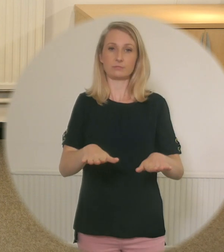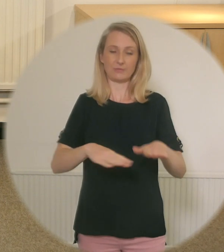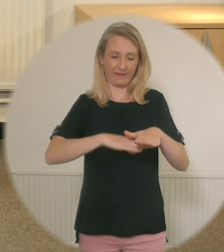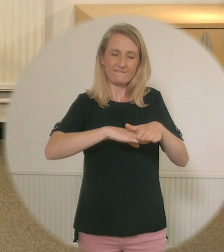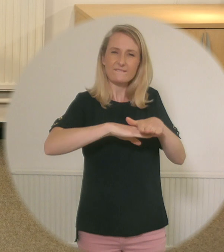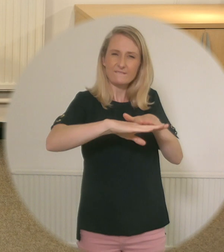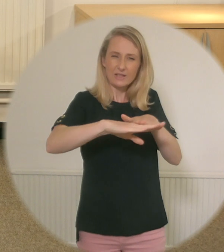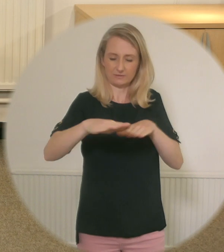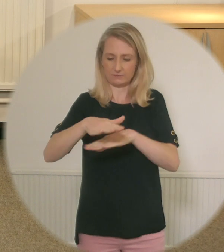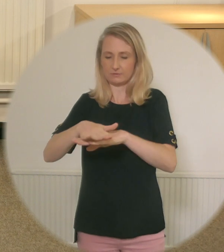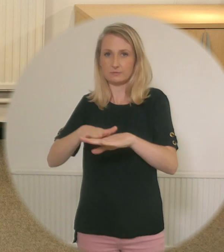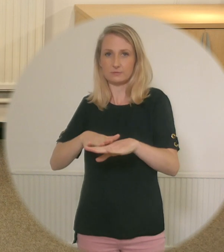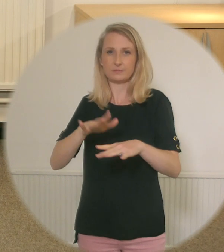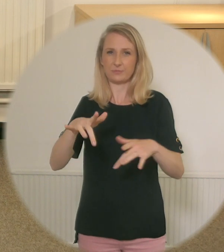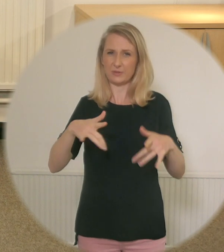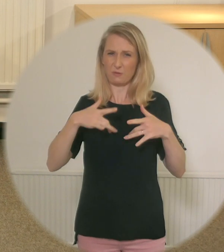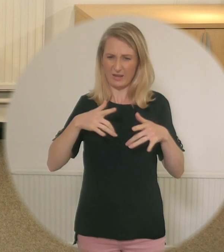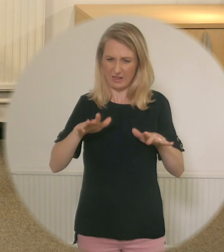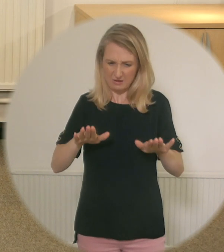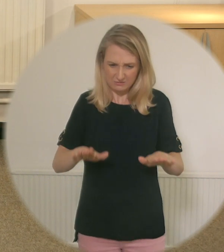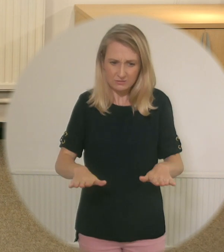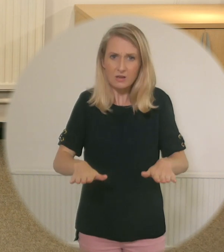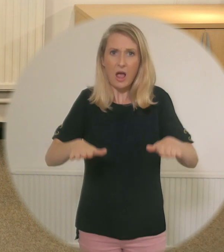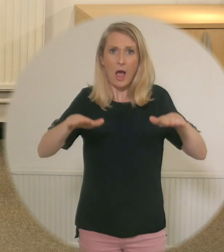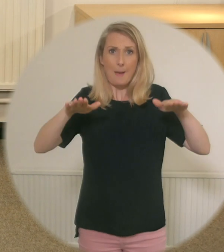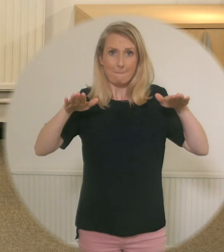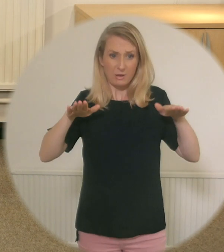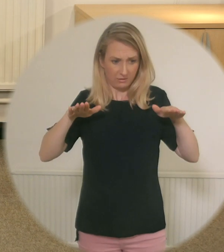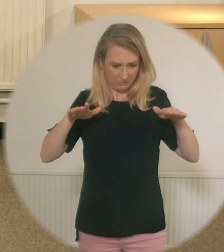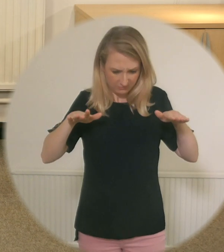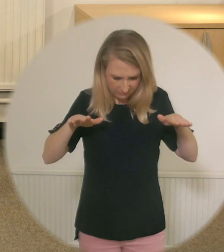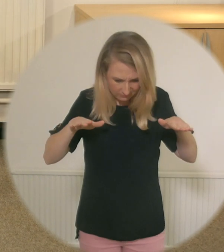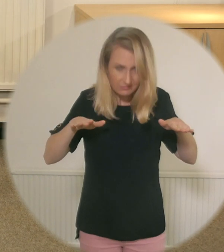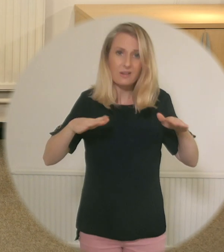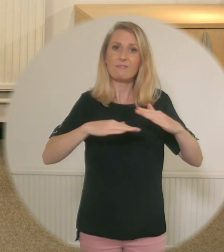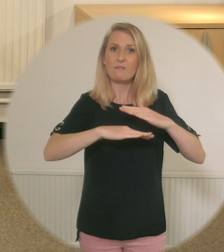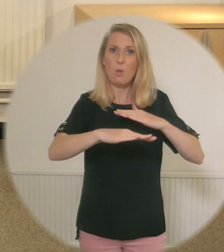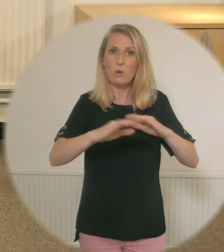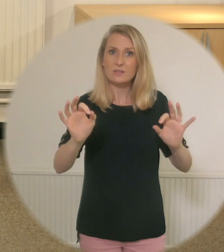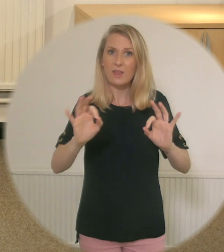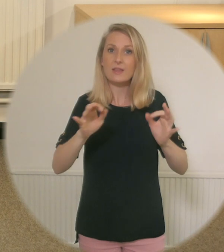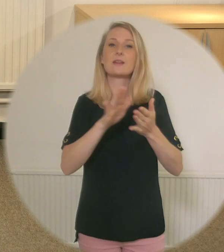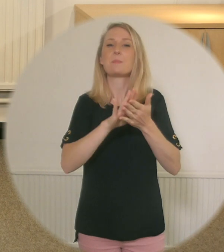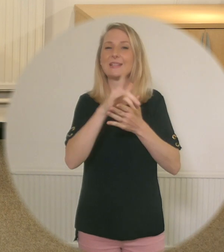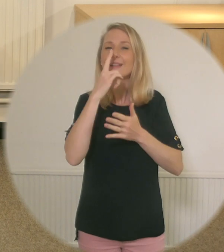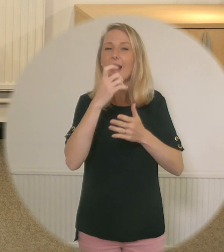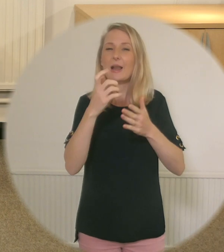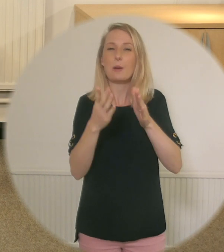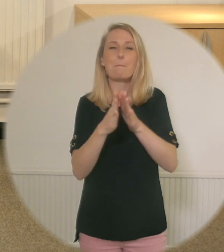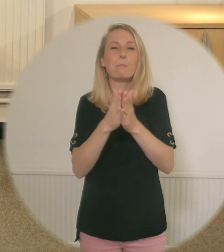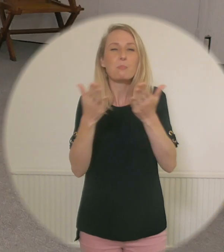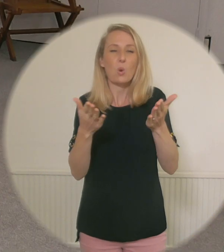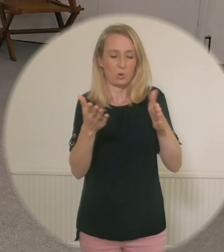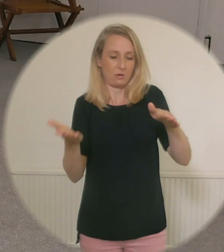that you're quite high up and your heels are lifted, then please place a book or a block underneath your feet so that you can really find a